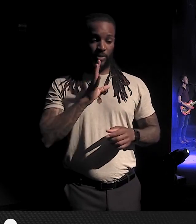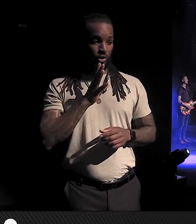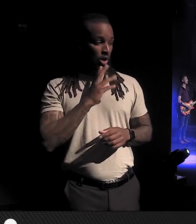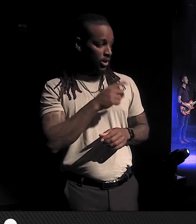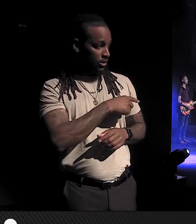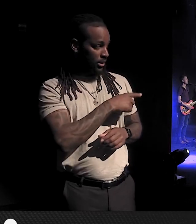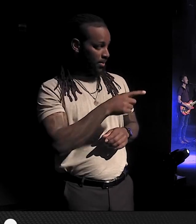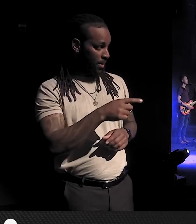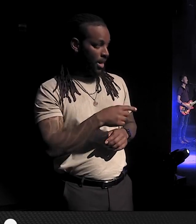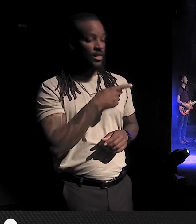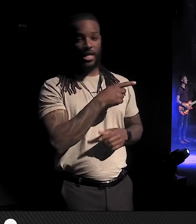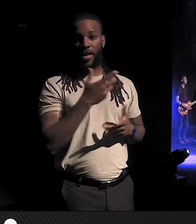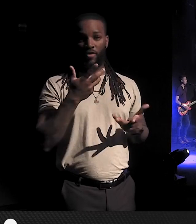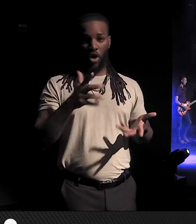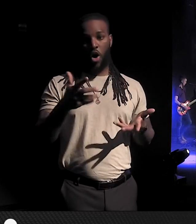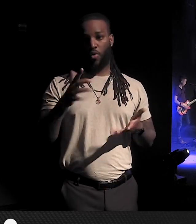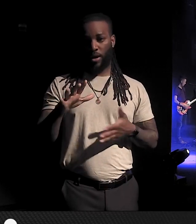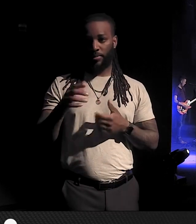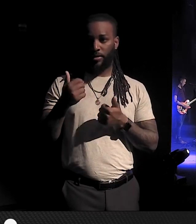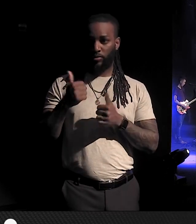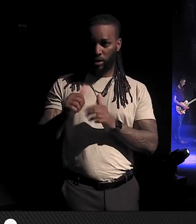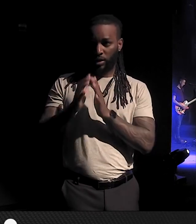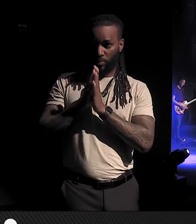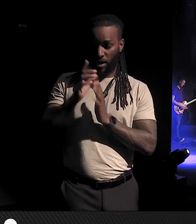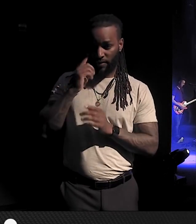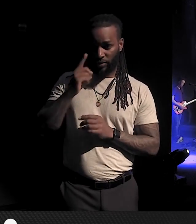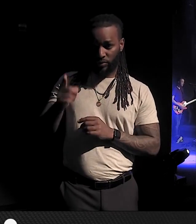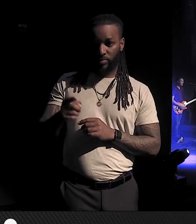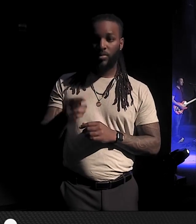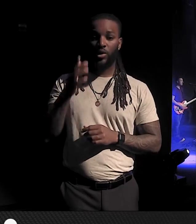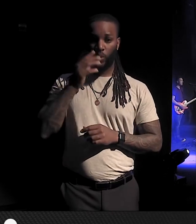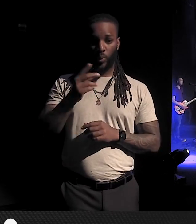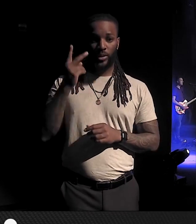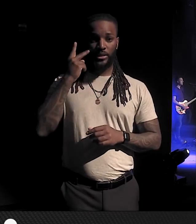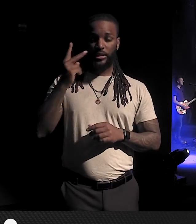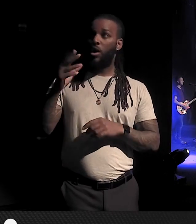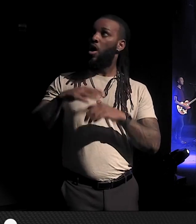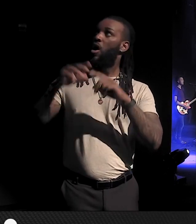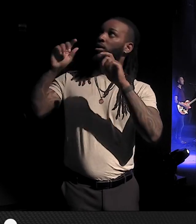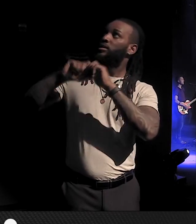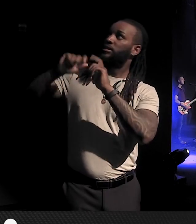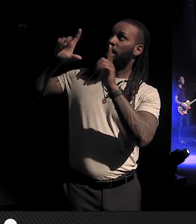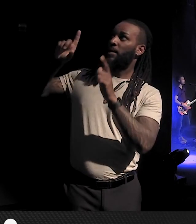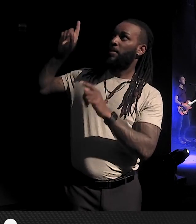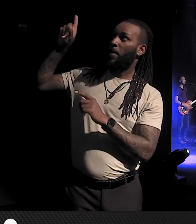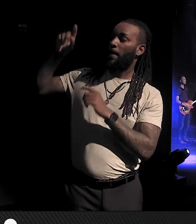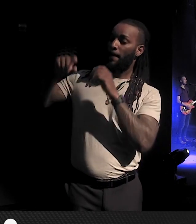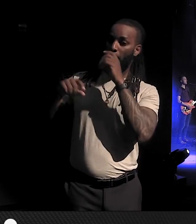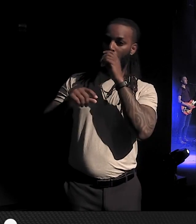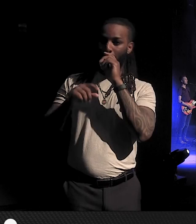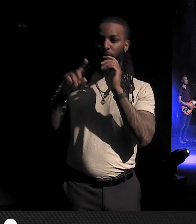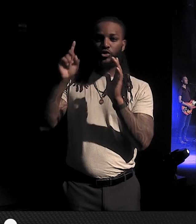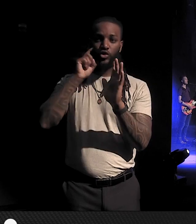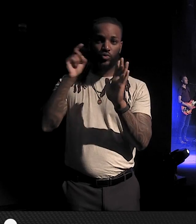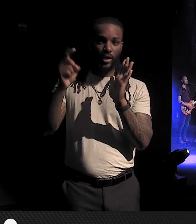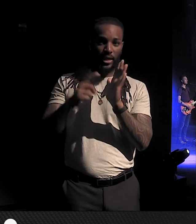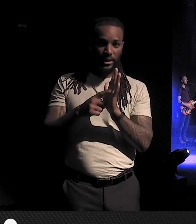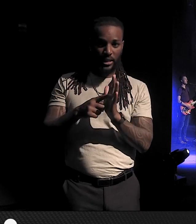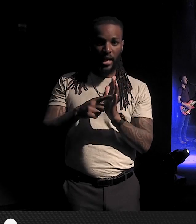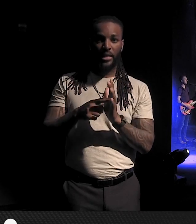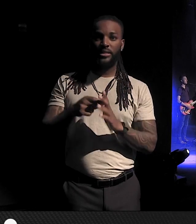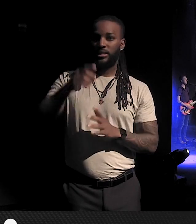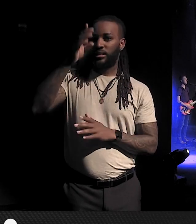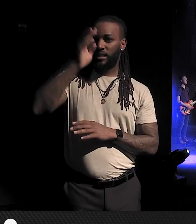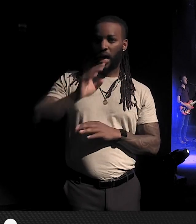about, and they've already been interceding for you. You'll see some of those reflected on the ministry slide up there. Just recognize God has prepared